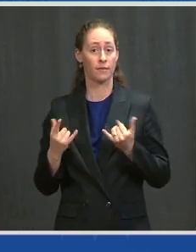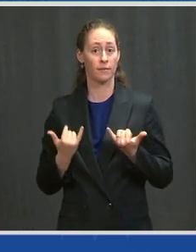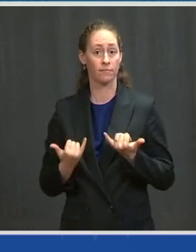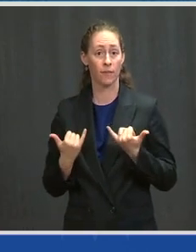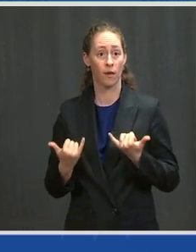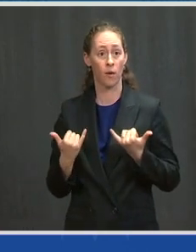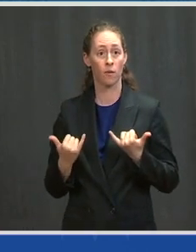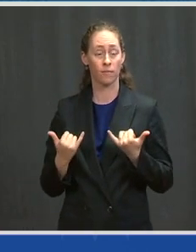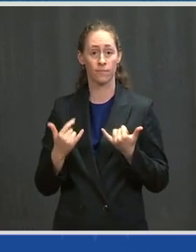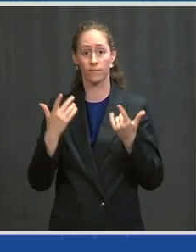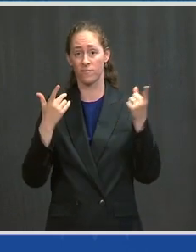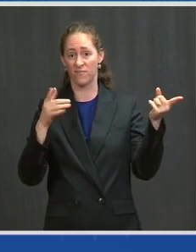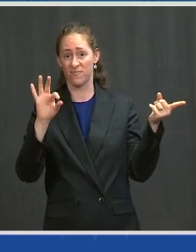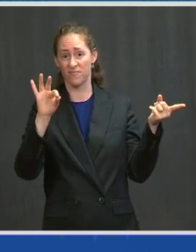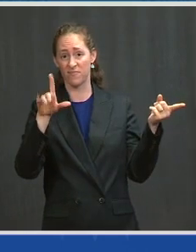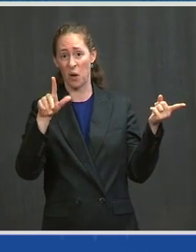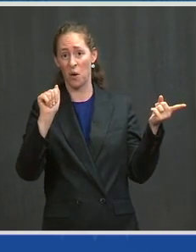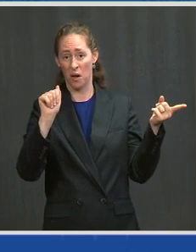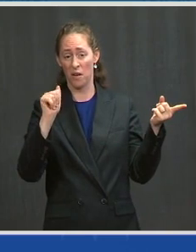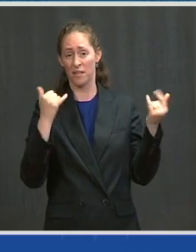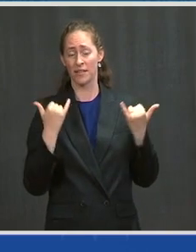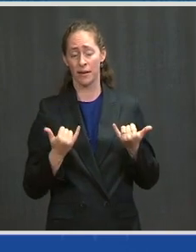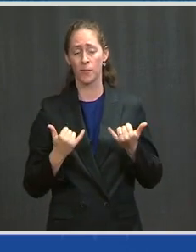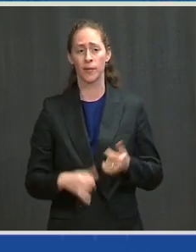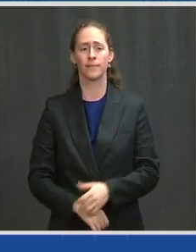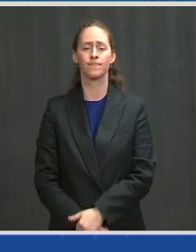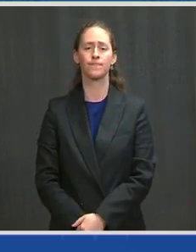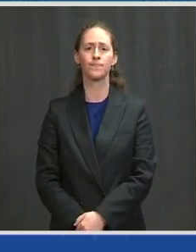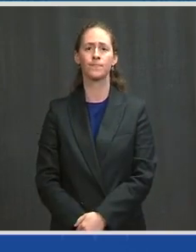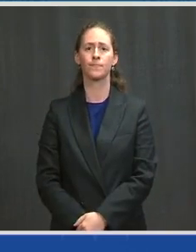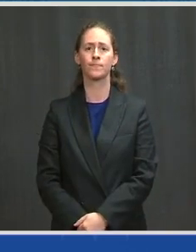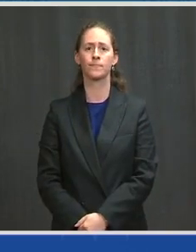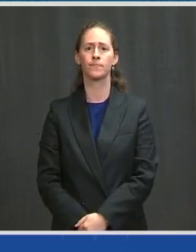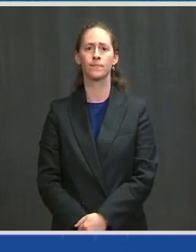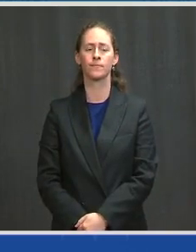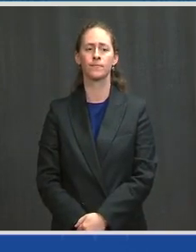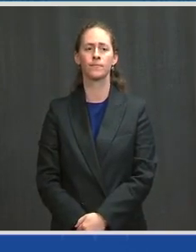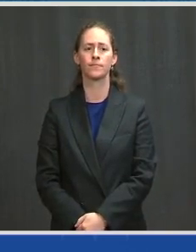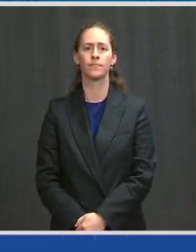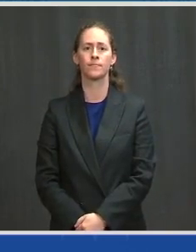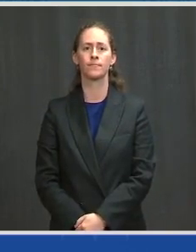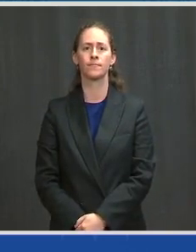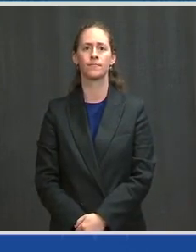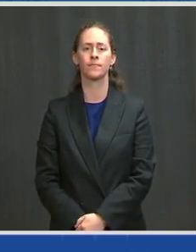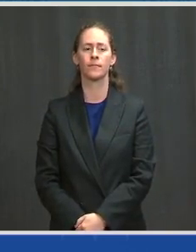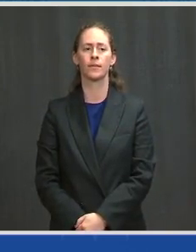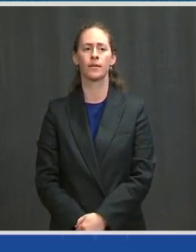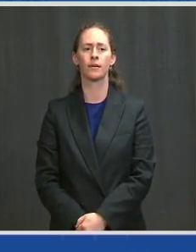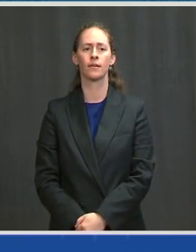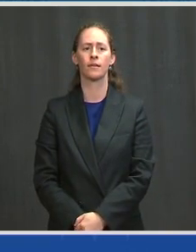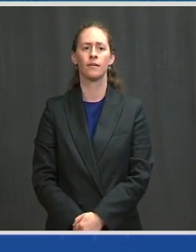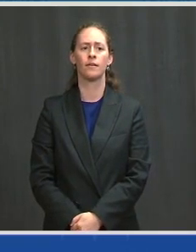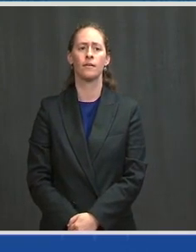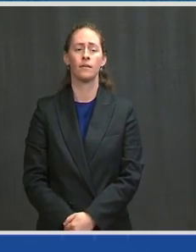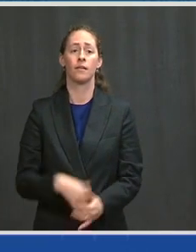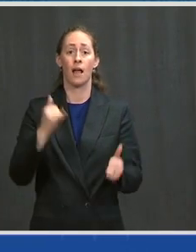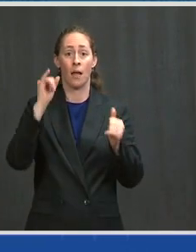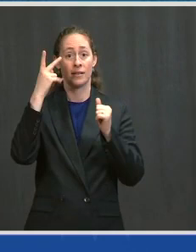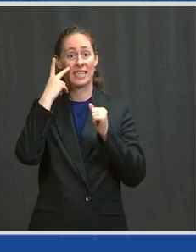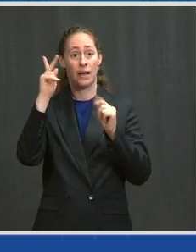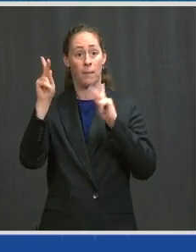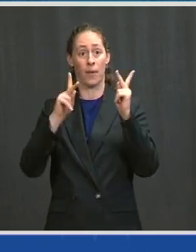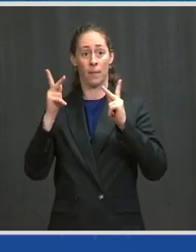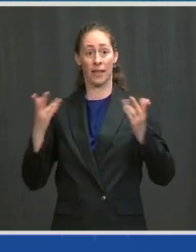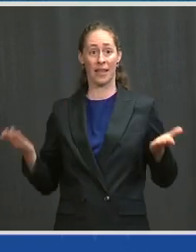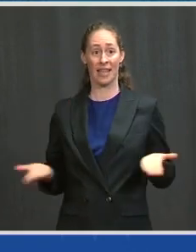Florida. And, the people who are here, who are part of what happened